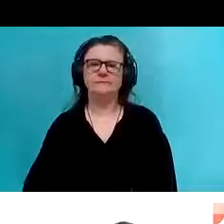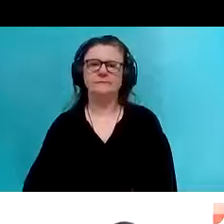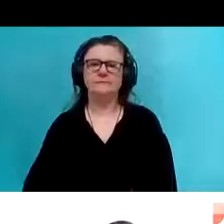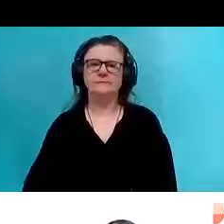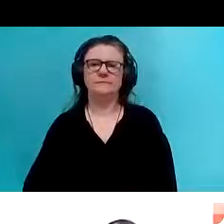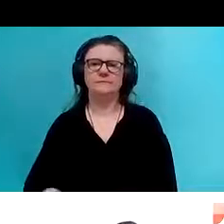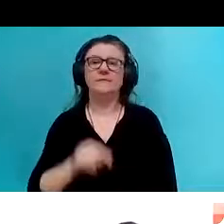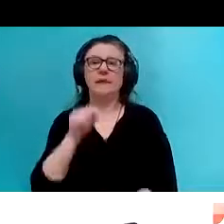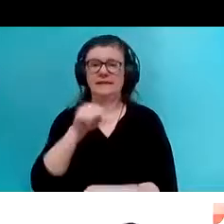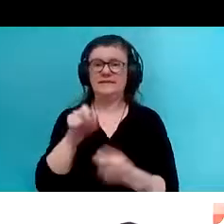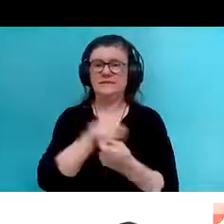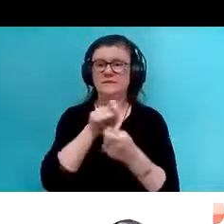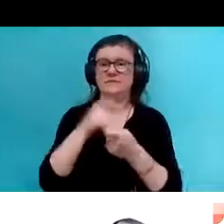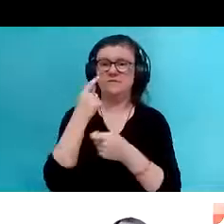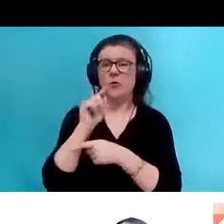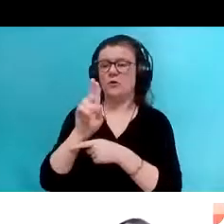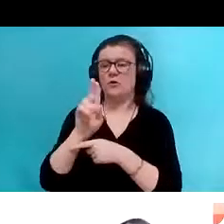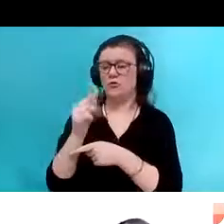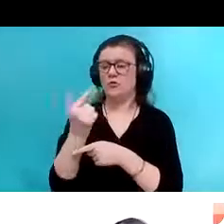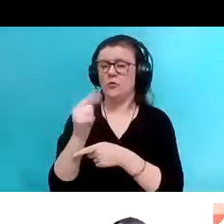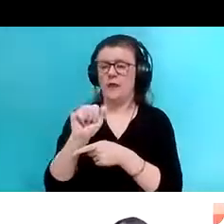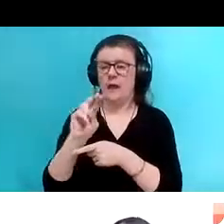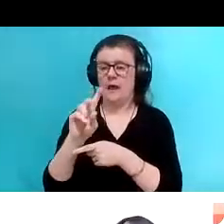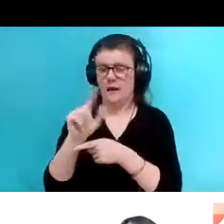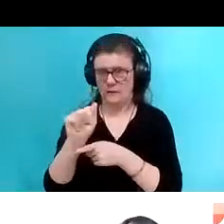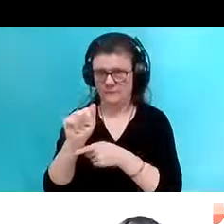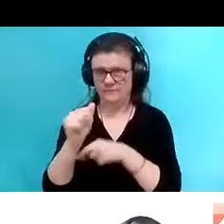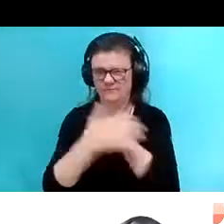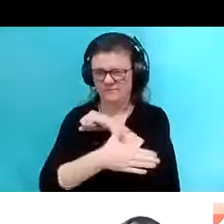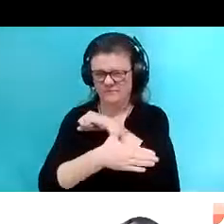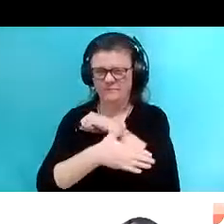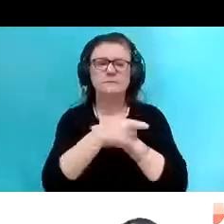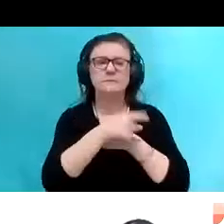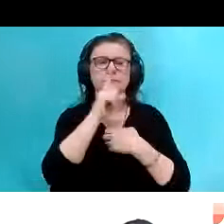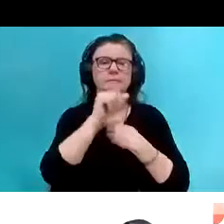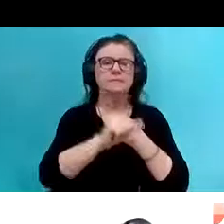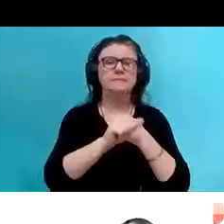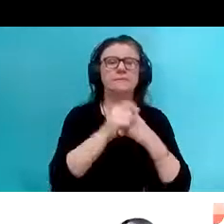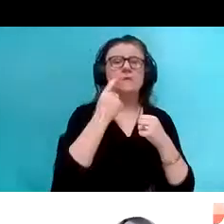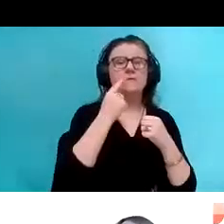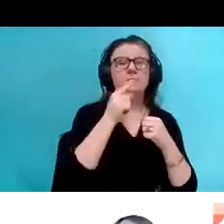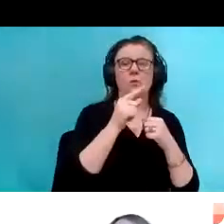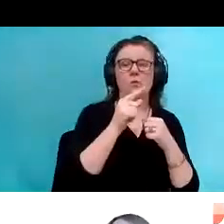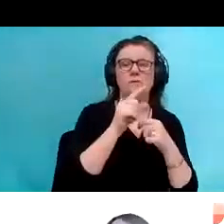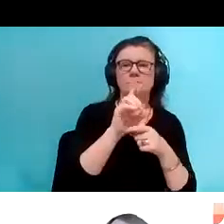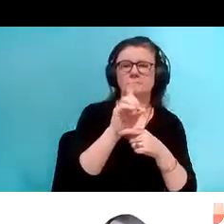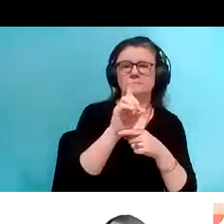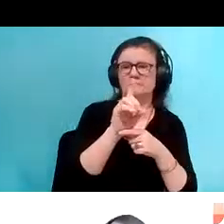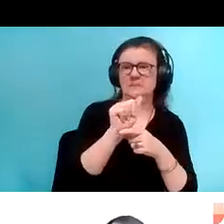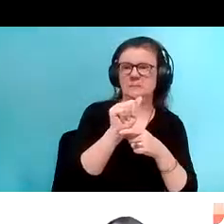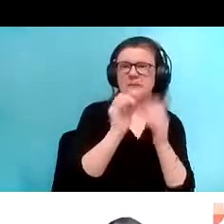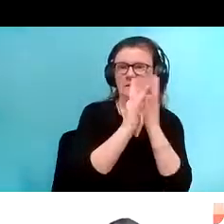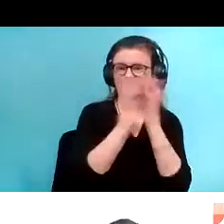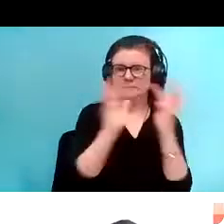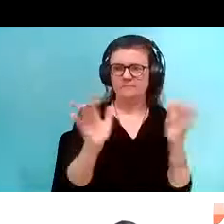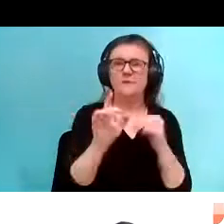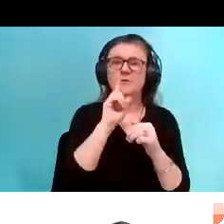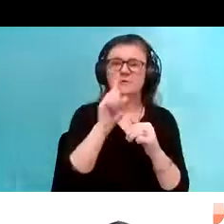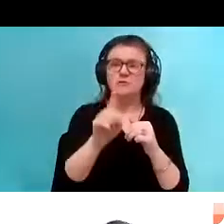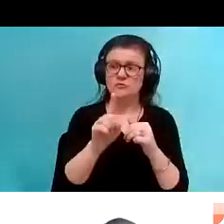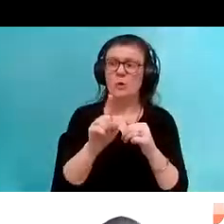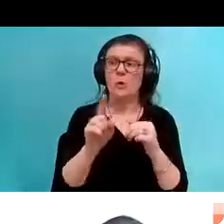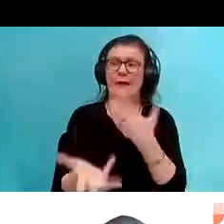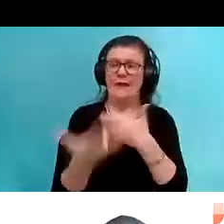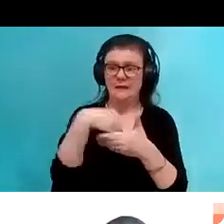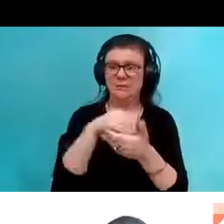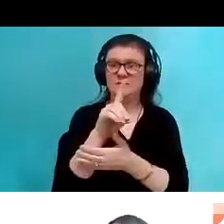in Uganda, about mapping the disability data landscape. Generating inclusive data needs to